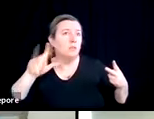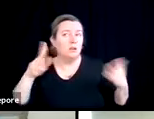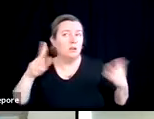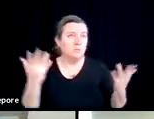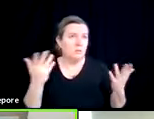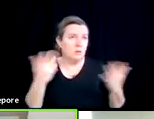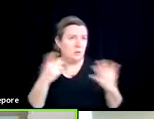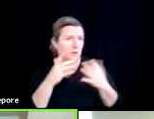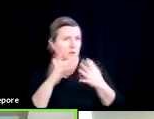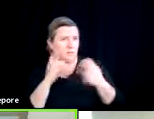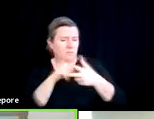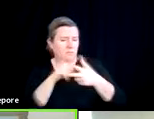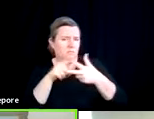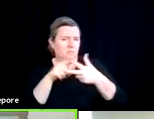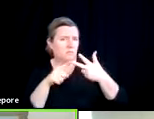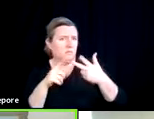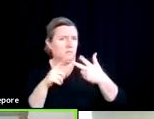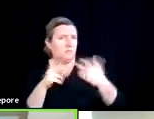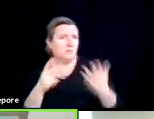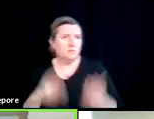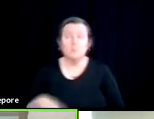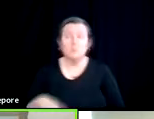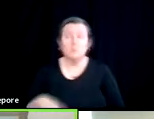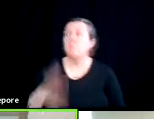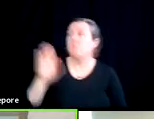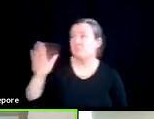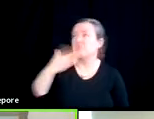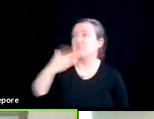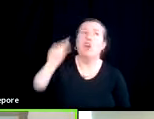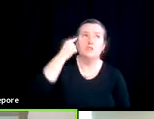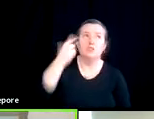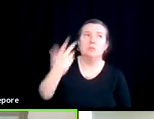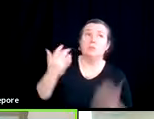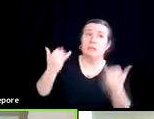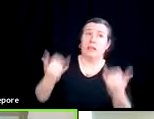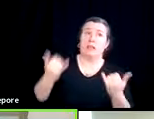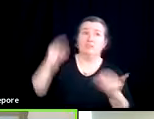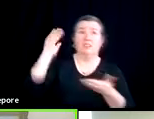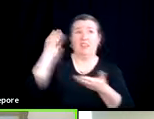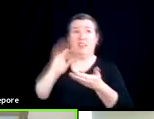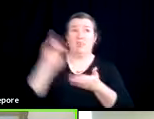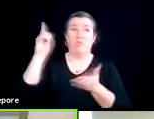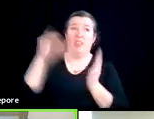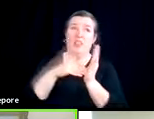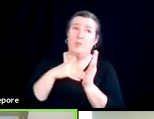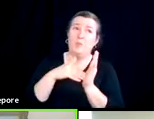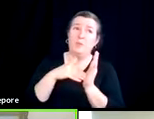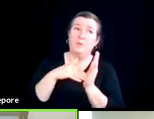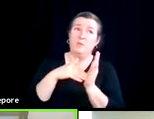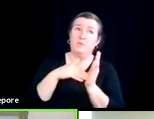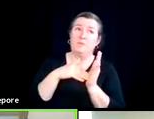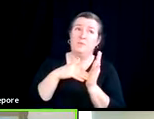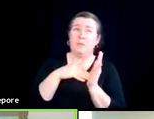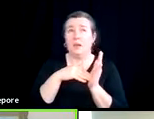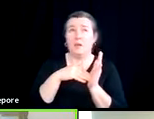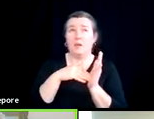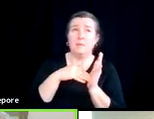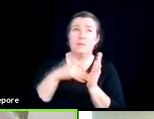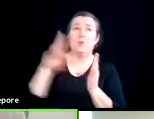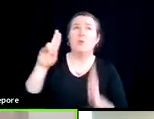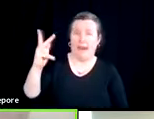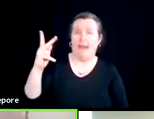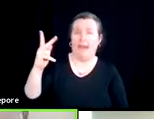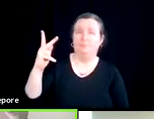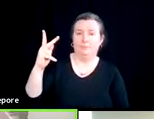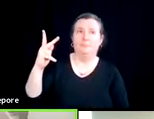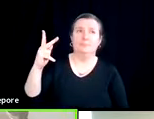Thank you, Governor. Well, right now, there are actually less than 1,000 this B117 or UK strain that are in the US.